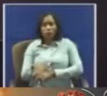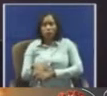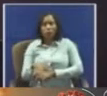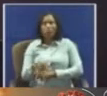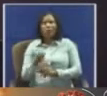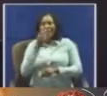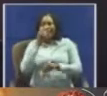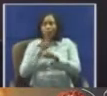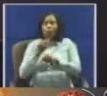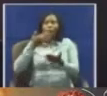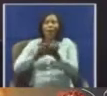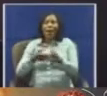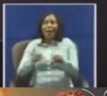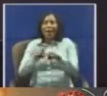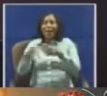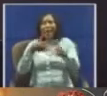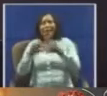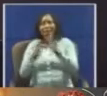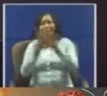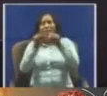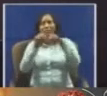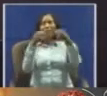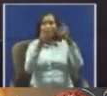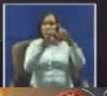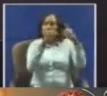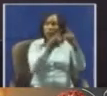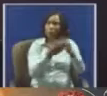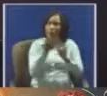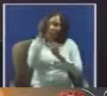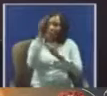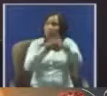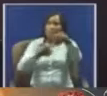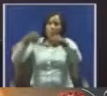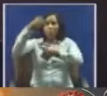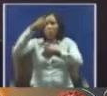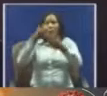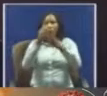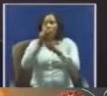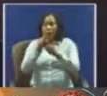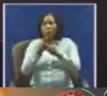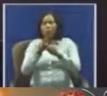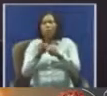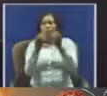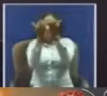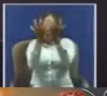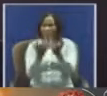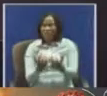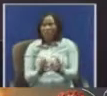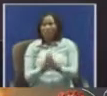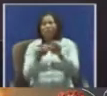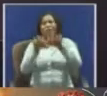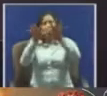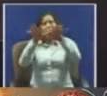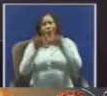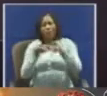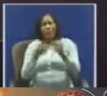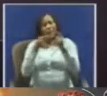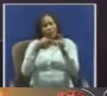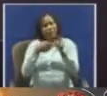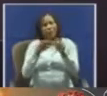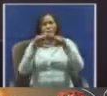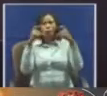other national departments to the executive for Parliament's budget. Now, the committee in its report